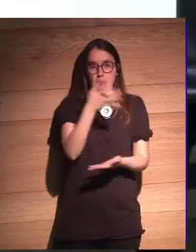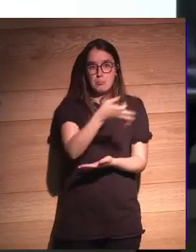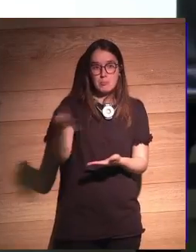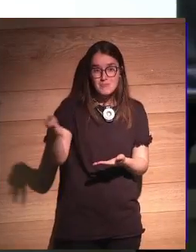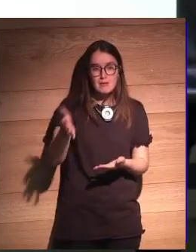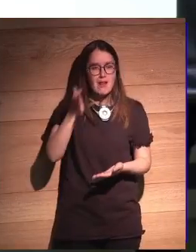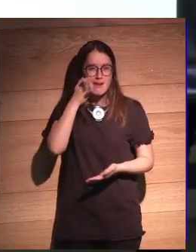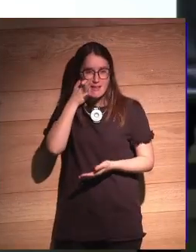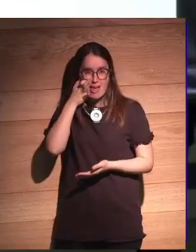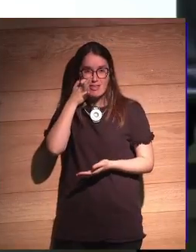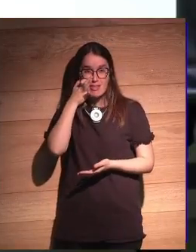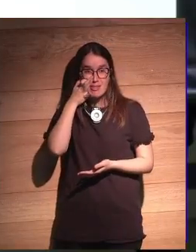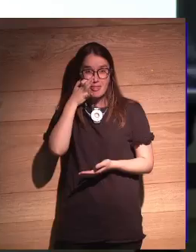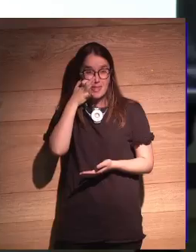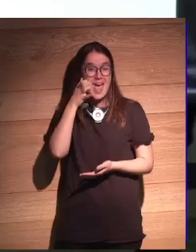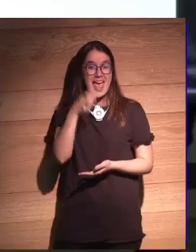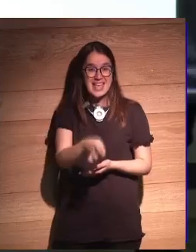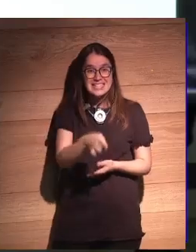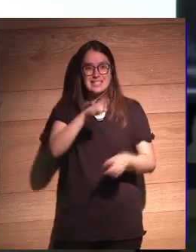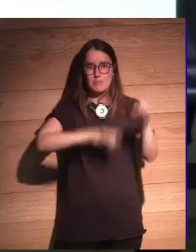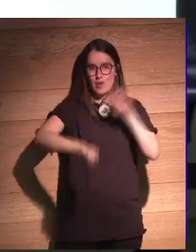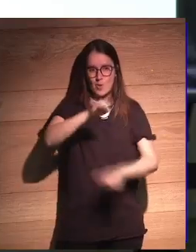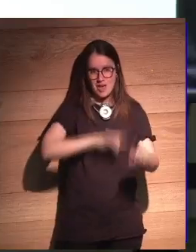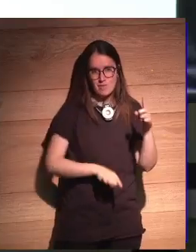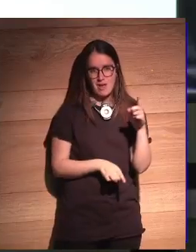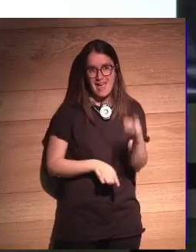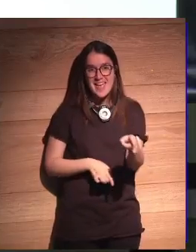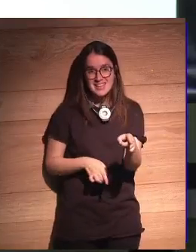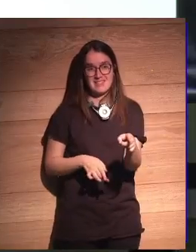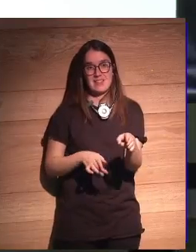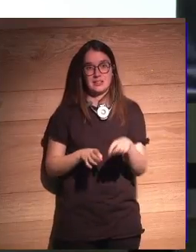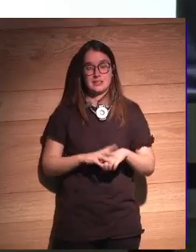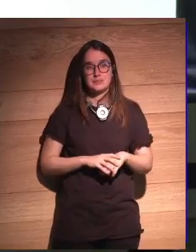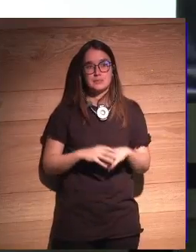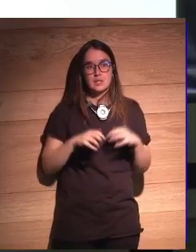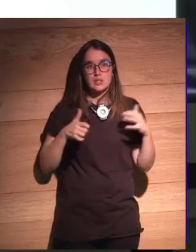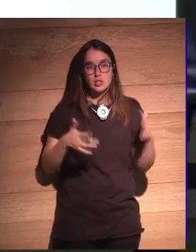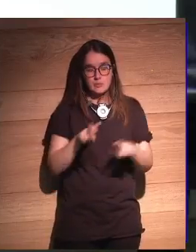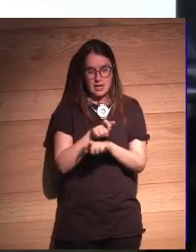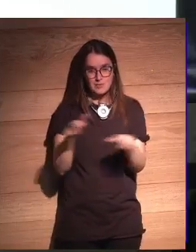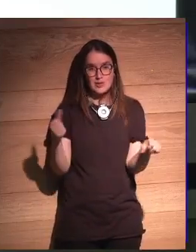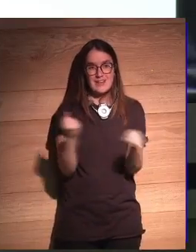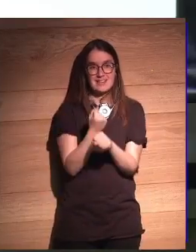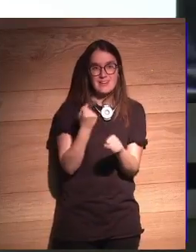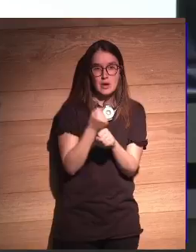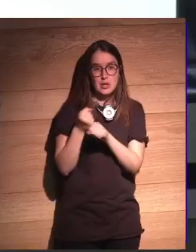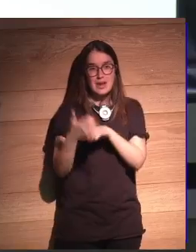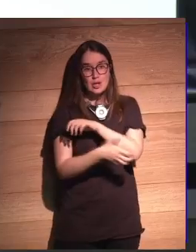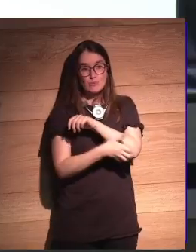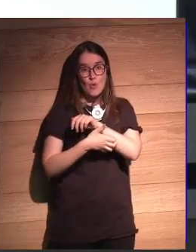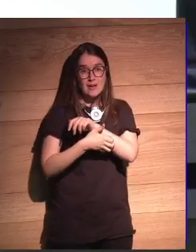status quo that is the problem. And for working class and poor people especially, housing has always been in